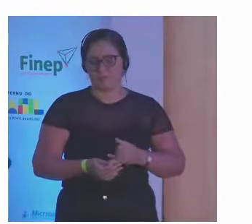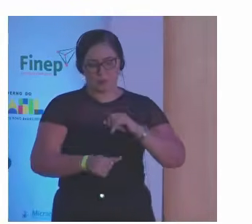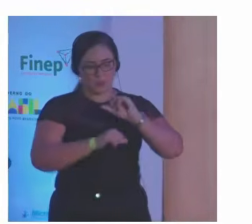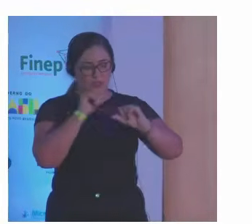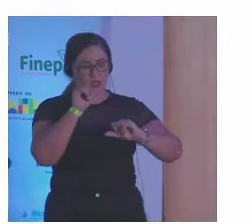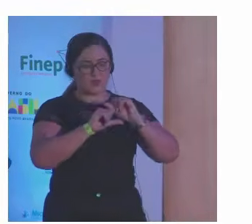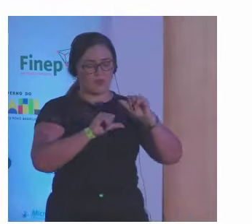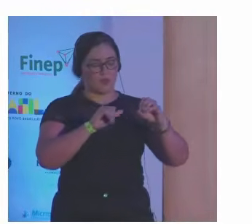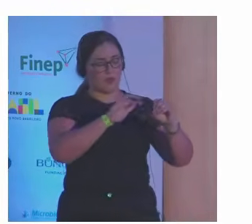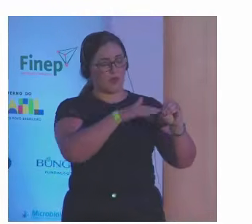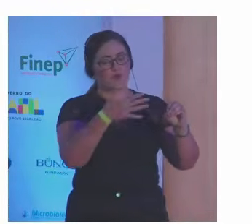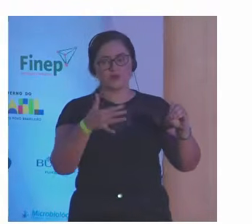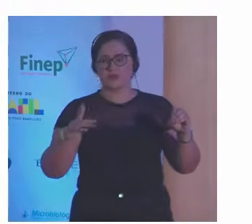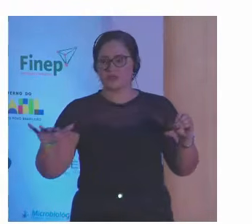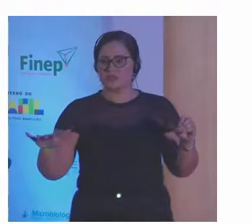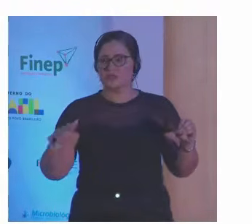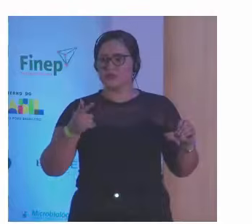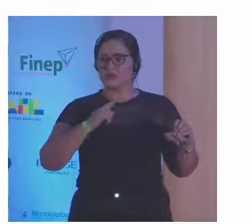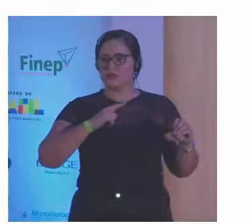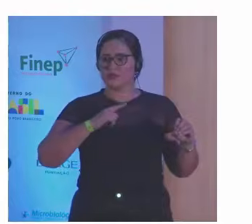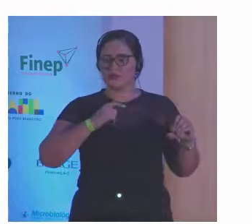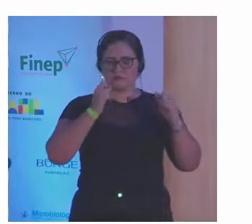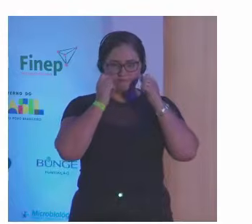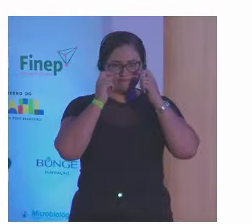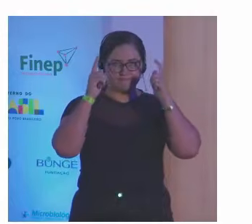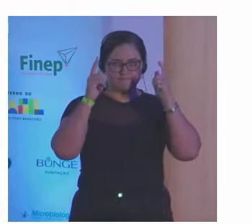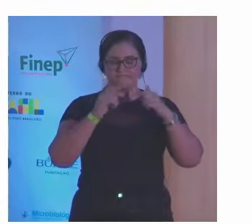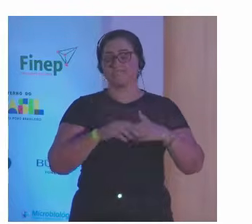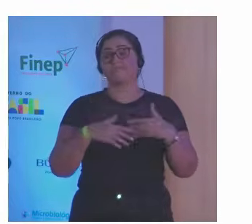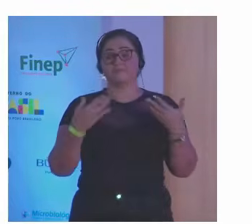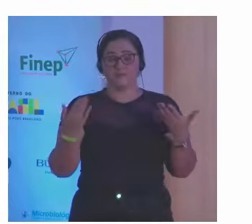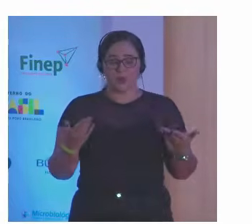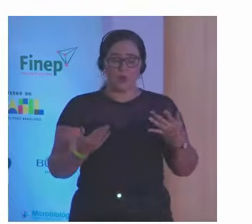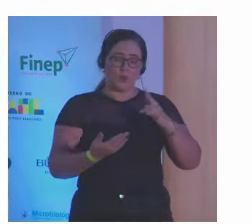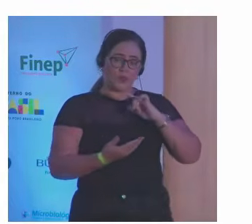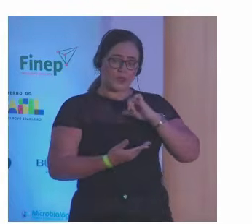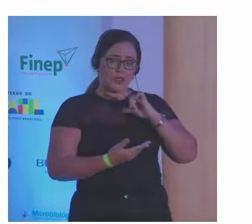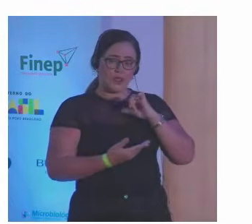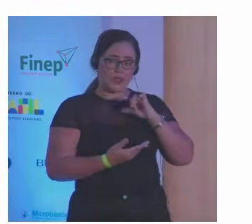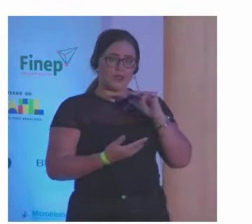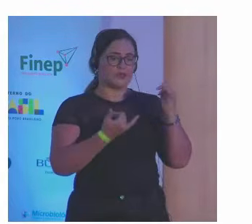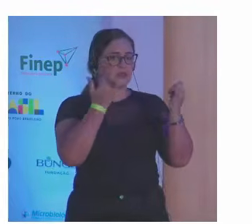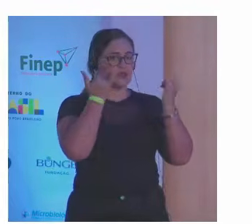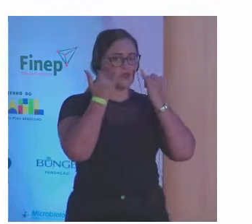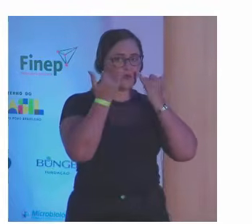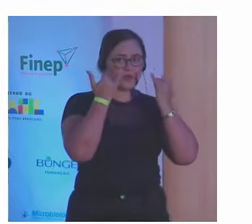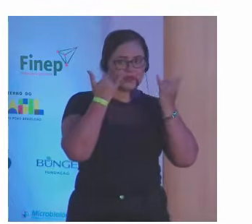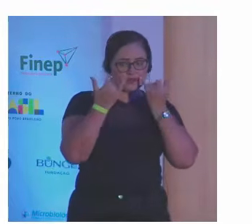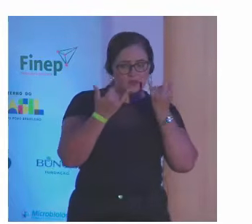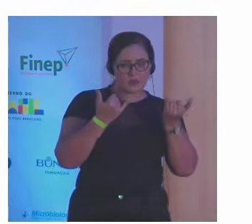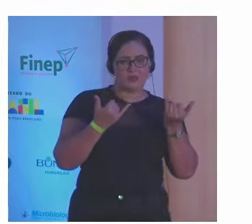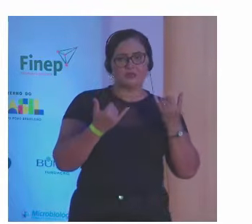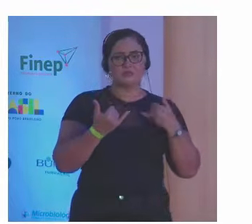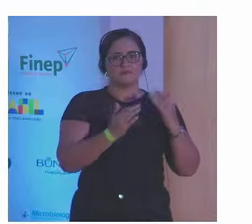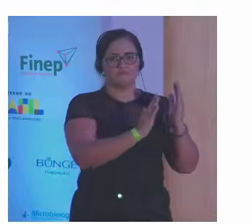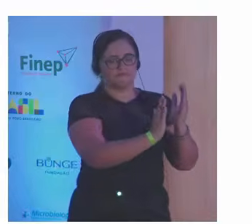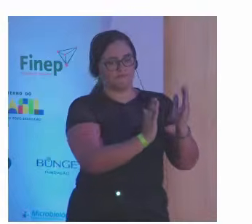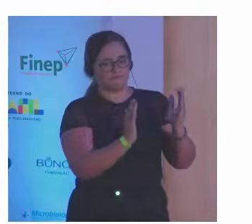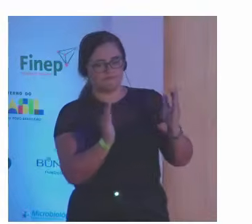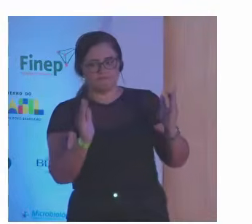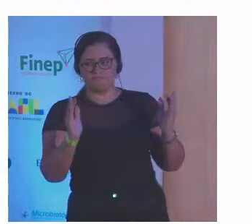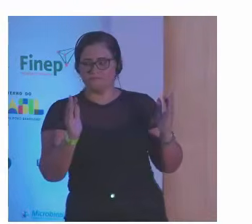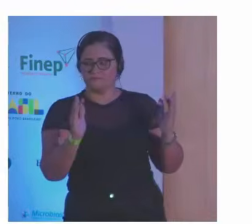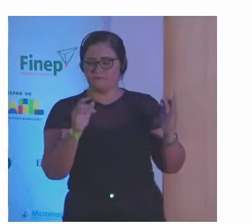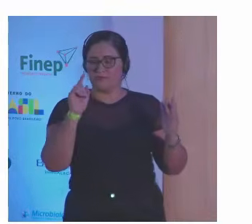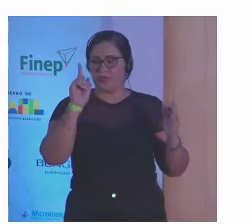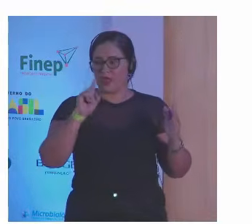awakened and then is becoming alive. And then you have this mesoscale information, the eddy, the meanders, which is a bit more realistic than